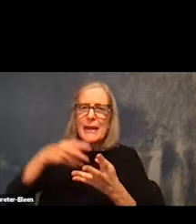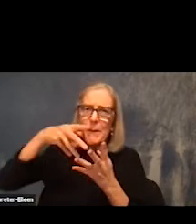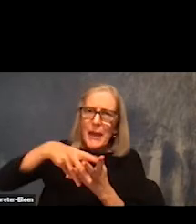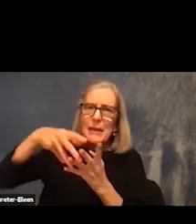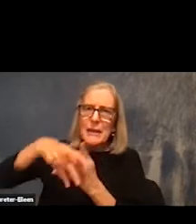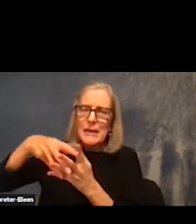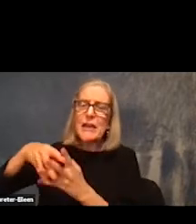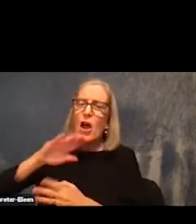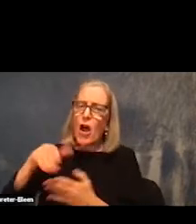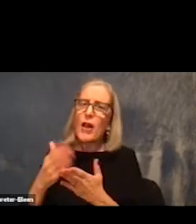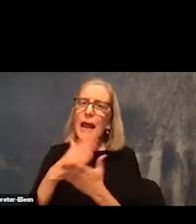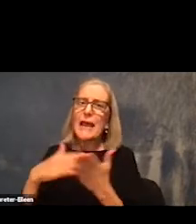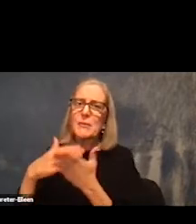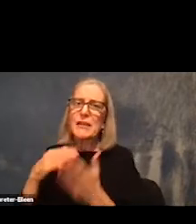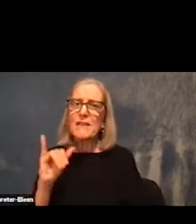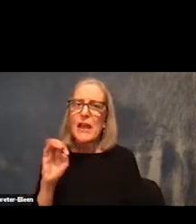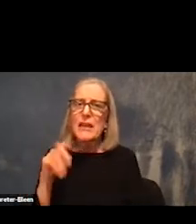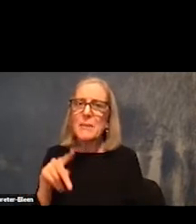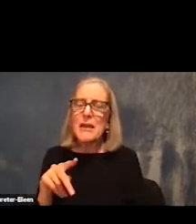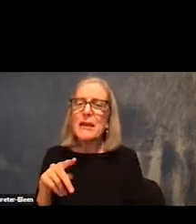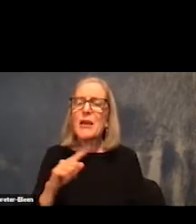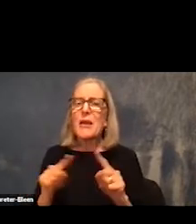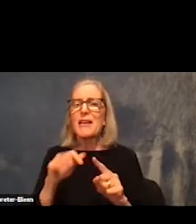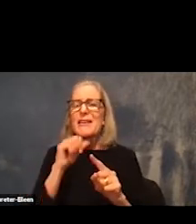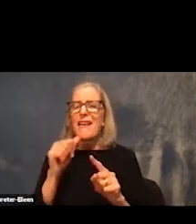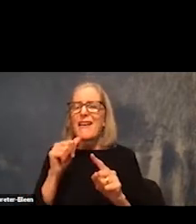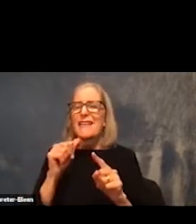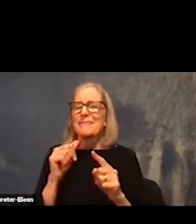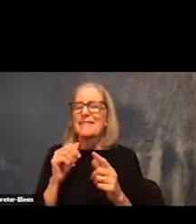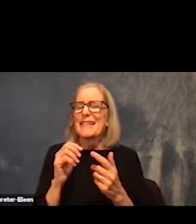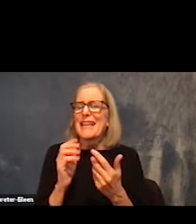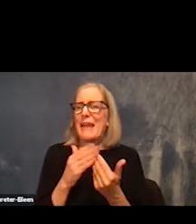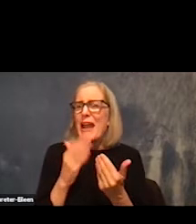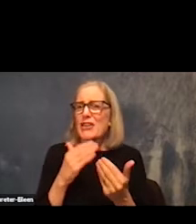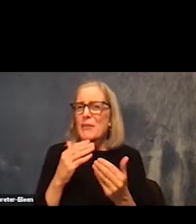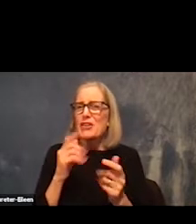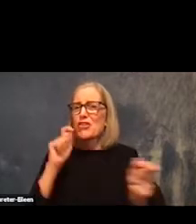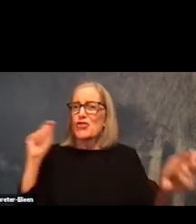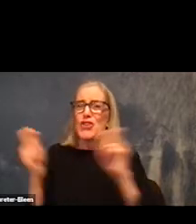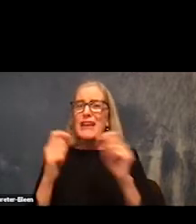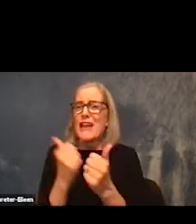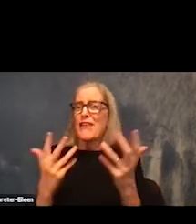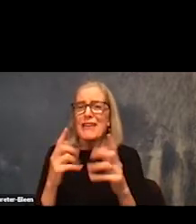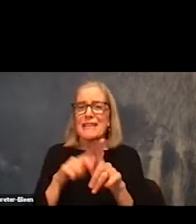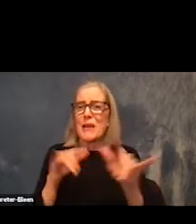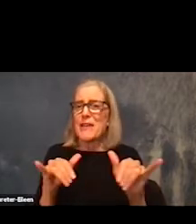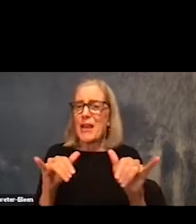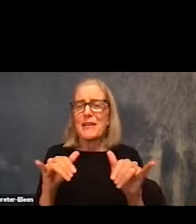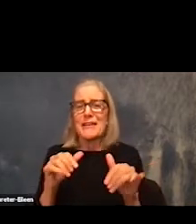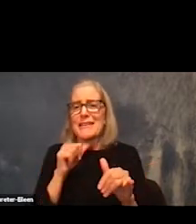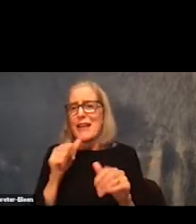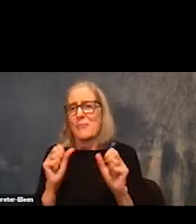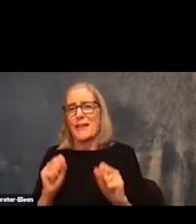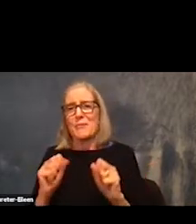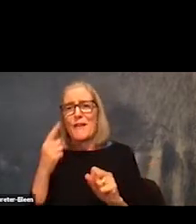process, but it's not practical to change everything at once, nor is it humane. We humans just can't tolerate that